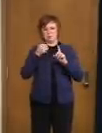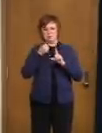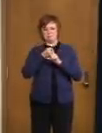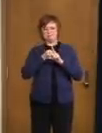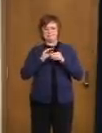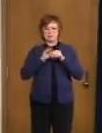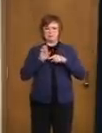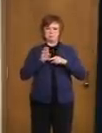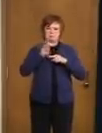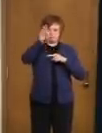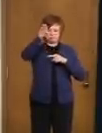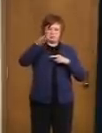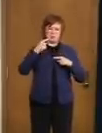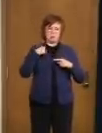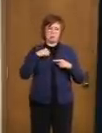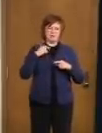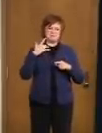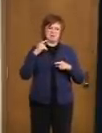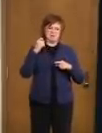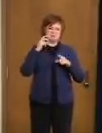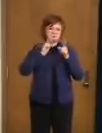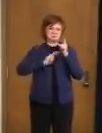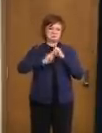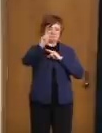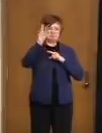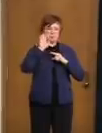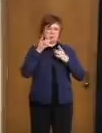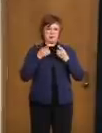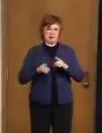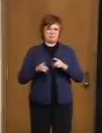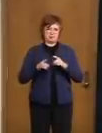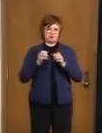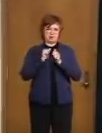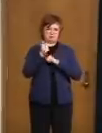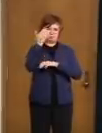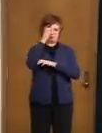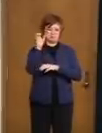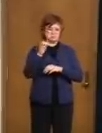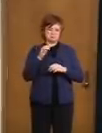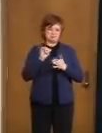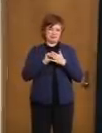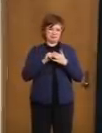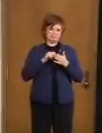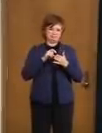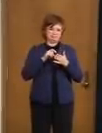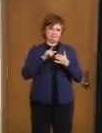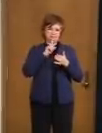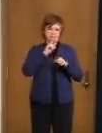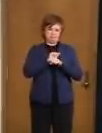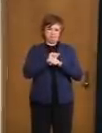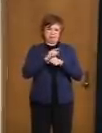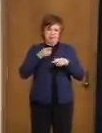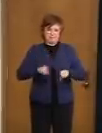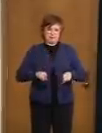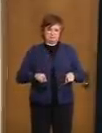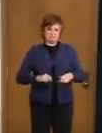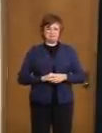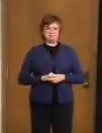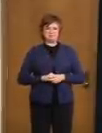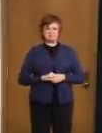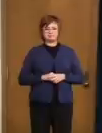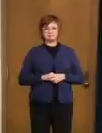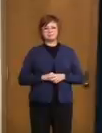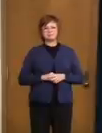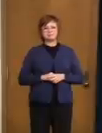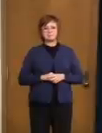we would likely have an increase in our numbers post the holiday season, and that's exactly what we're seeing here now. If those numbers are to continue